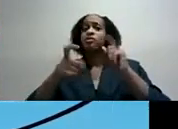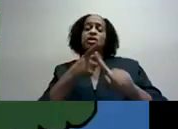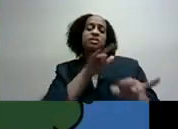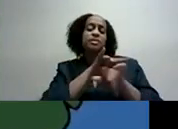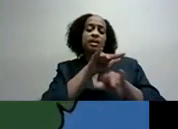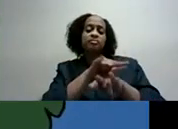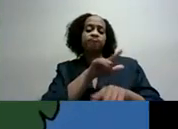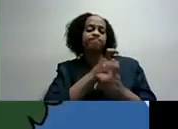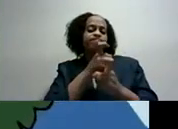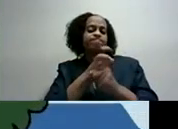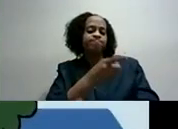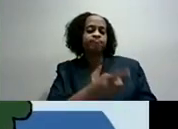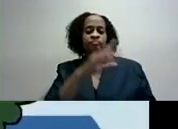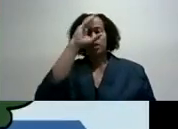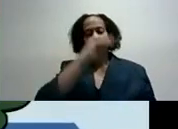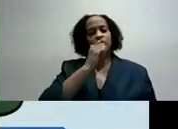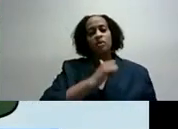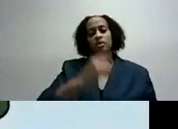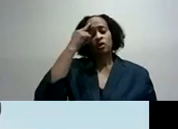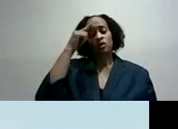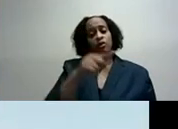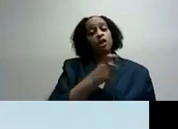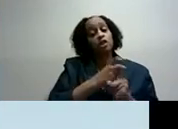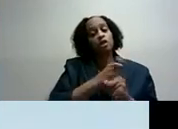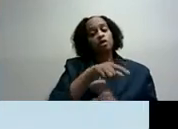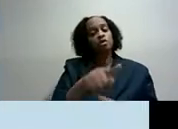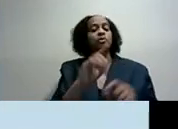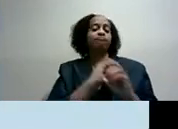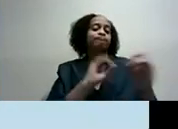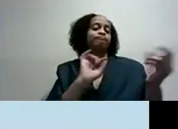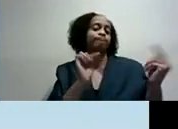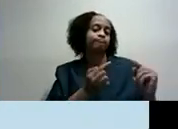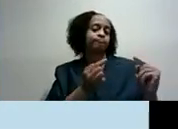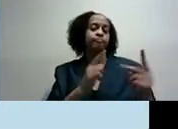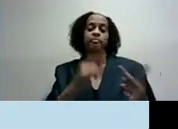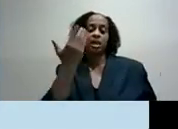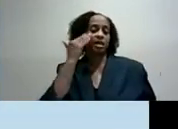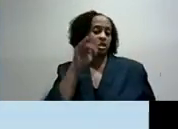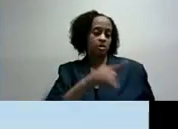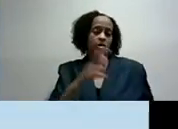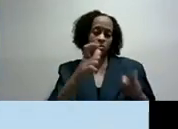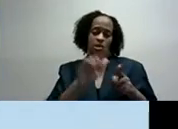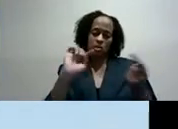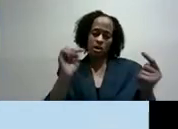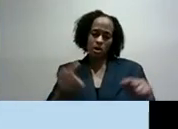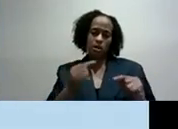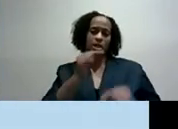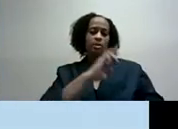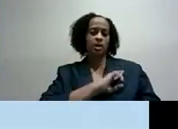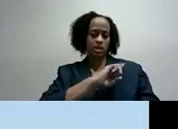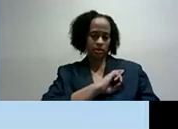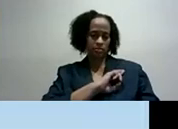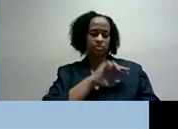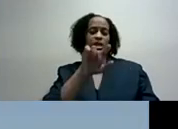him. The boys and girls thought that their jokes were harmless. They didn't know that their words were hurting Ricardo.